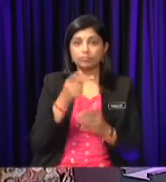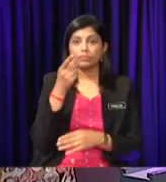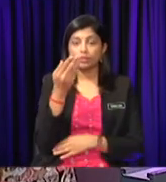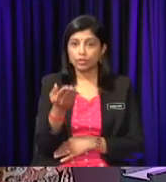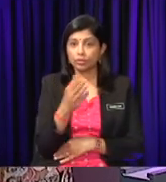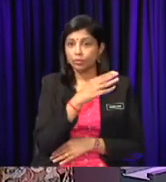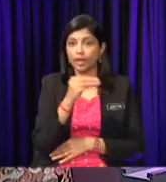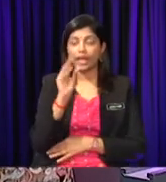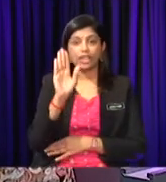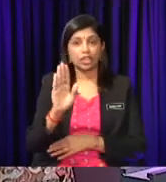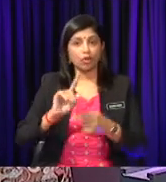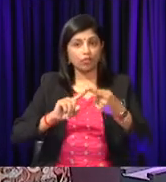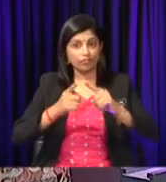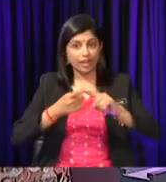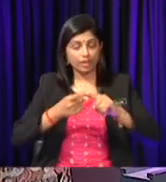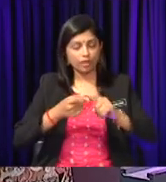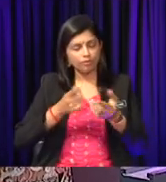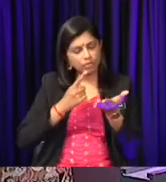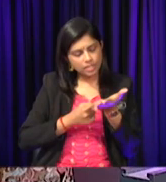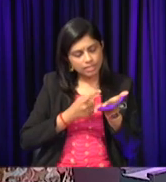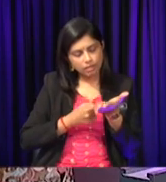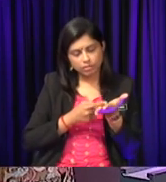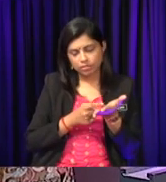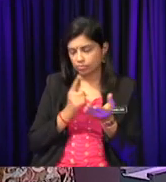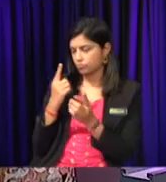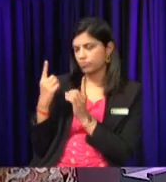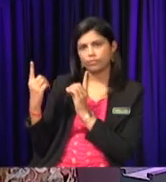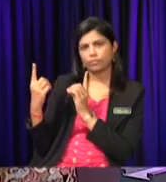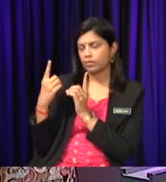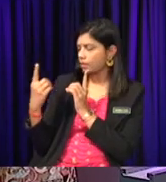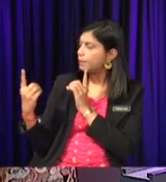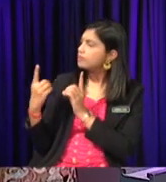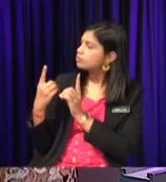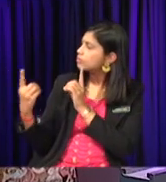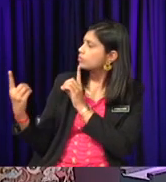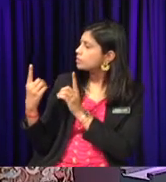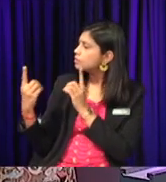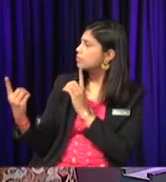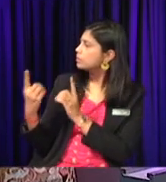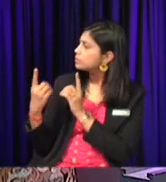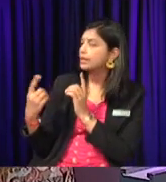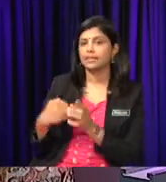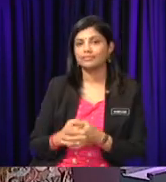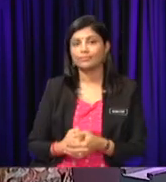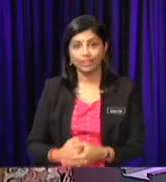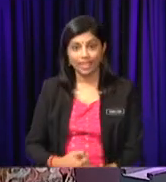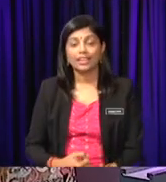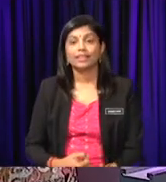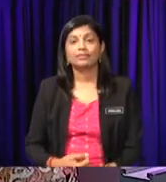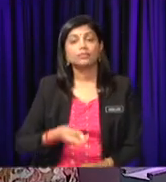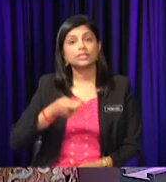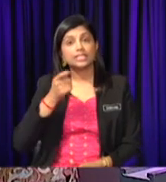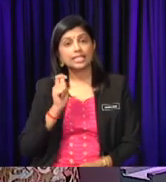second segment, as you saw, our first pair, Xuan Lin and Tivia, yes, okay,